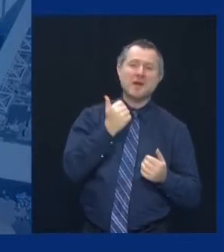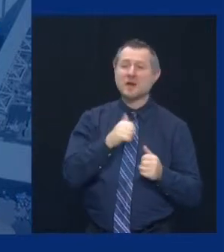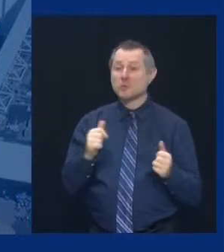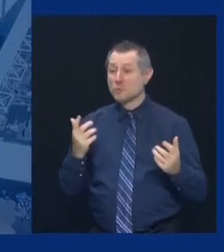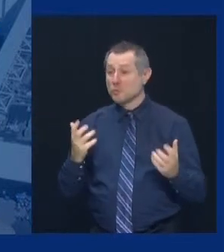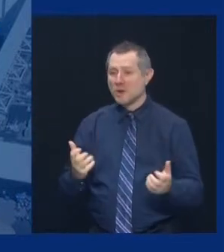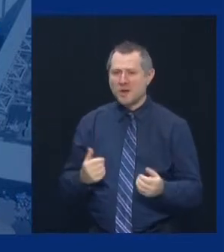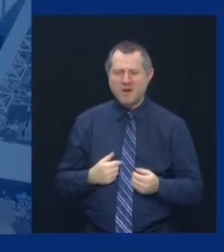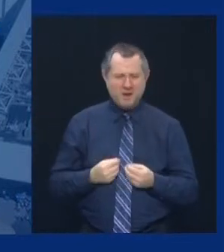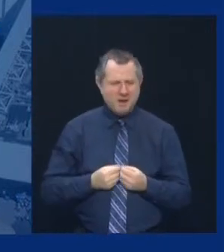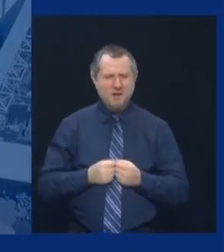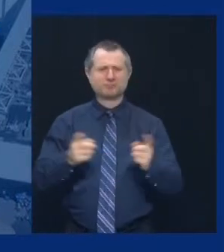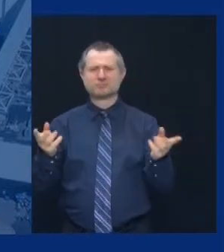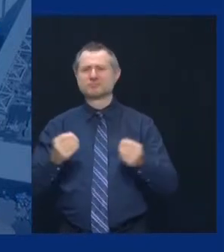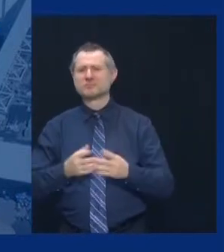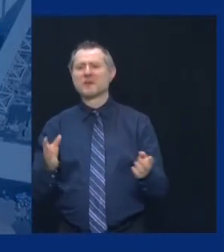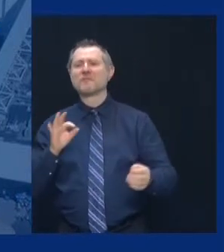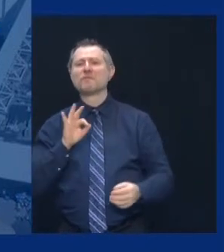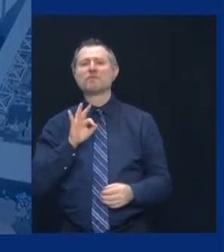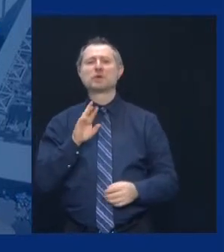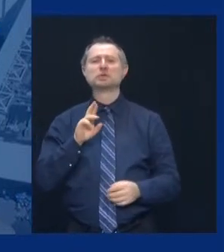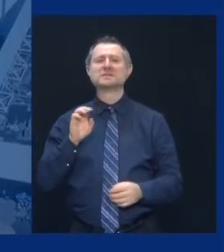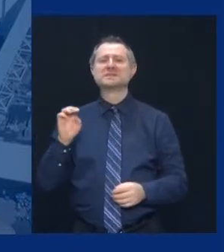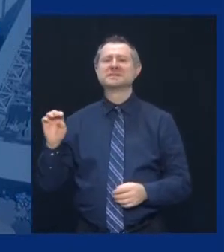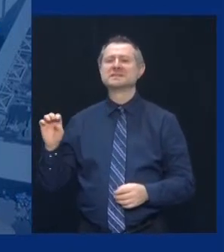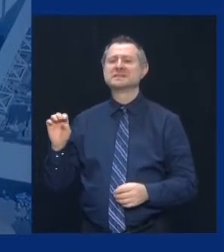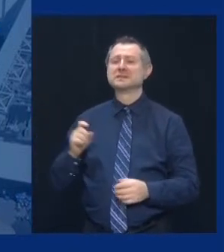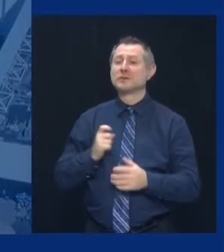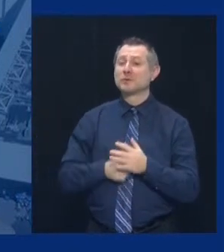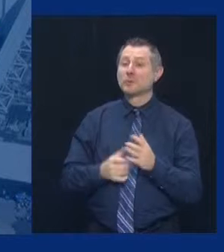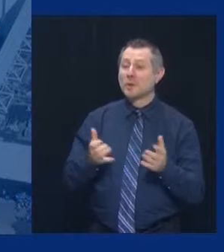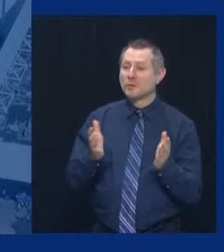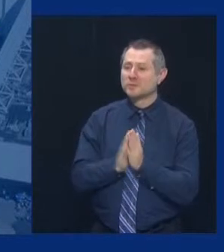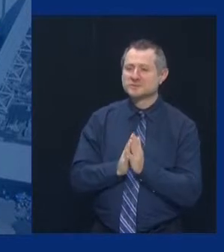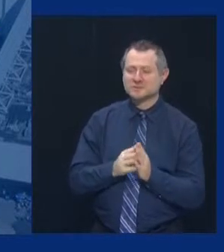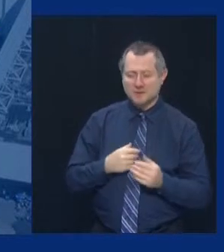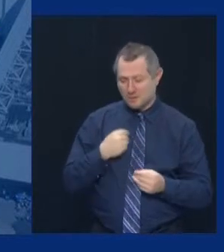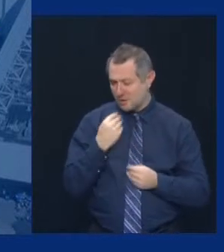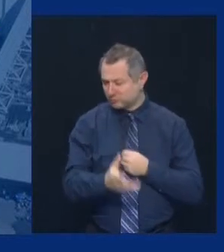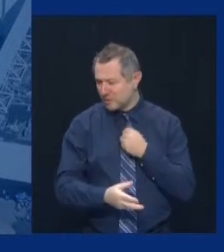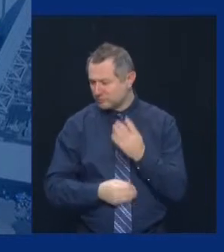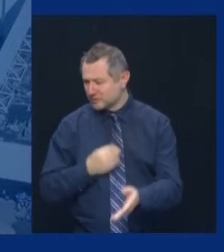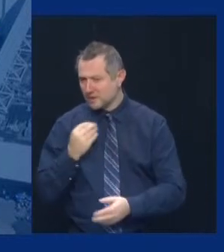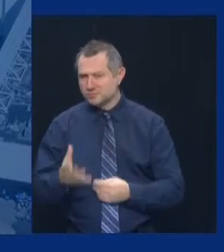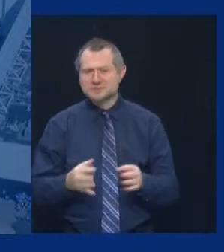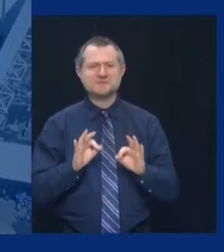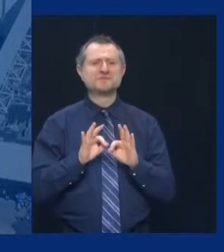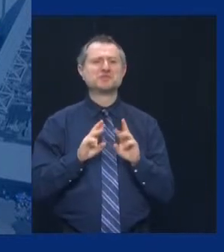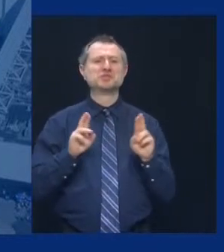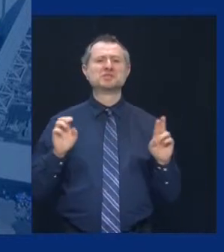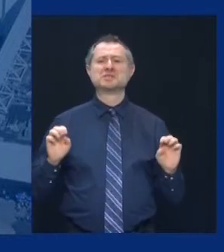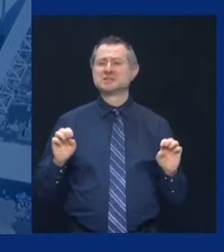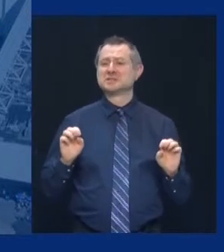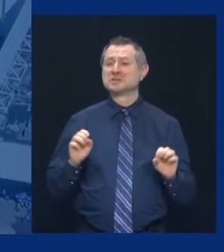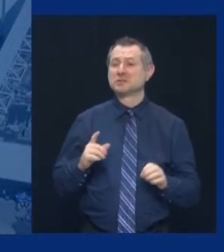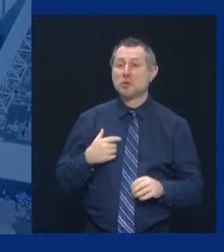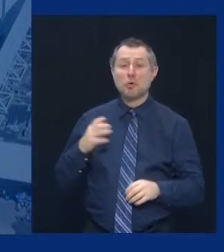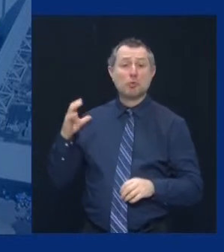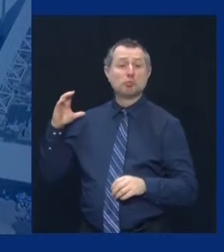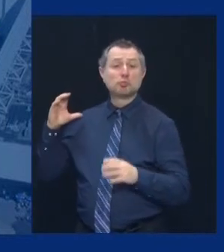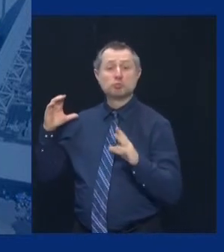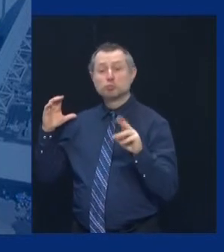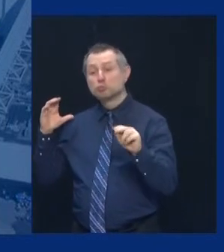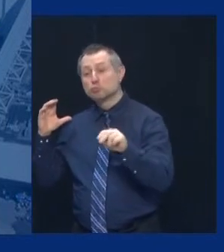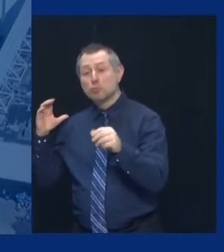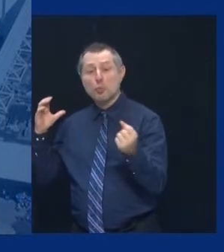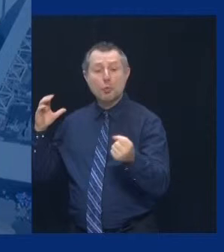of charge. As much as they request, we can provide. We have never not provided an amount of rapid